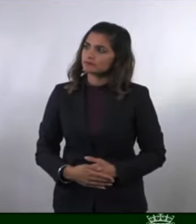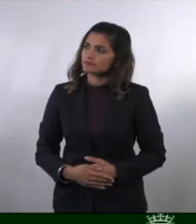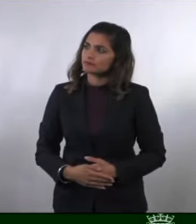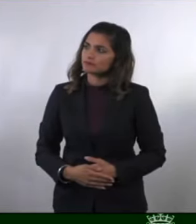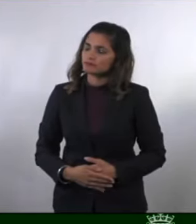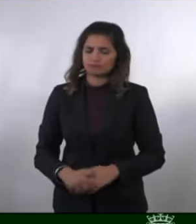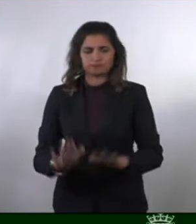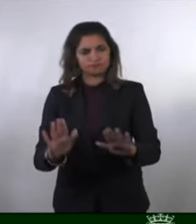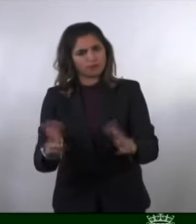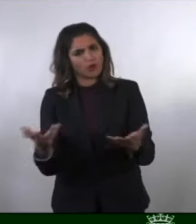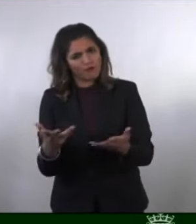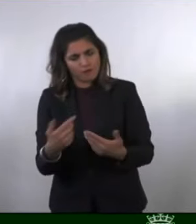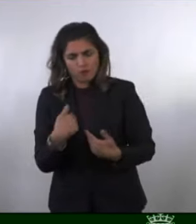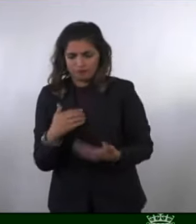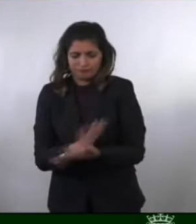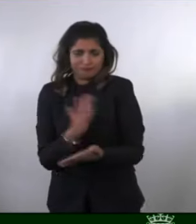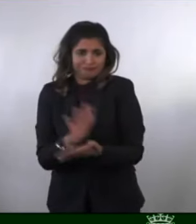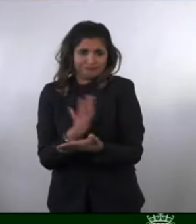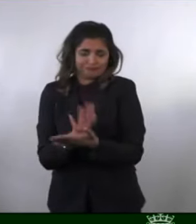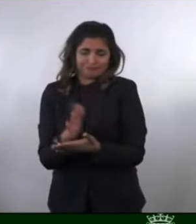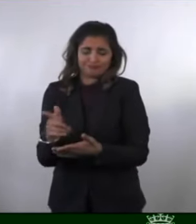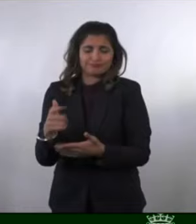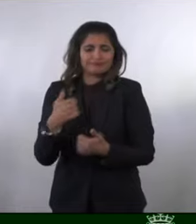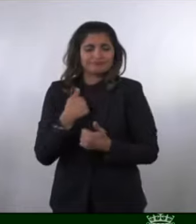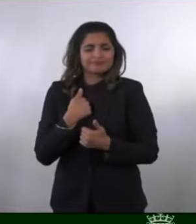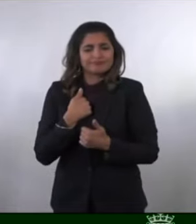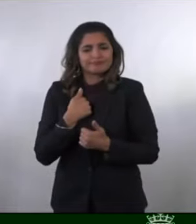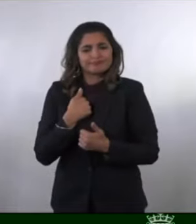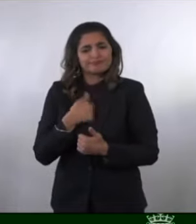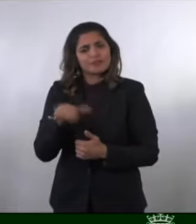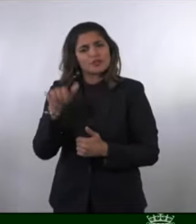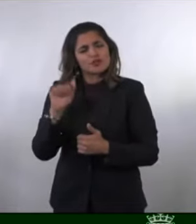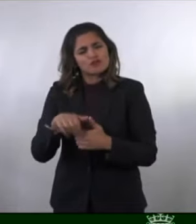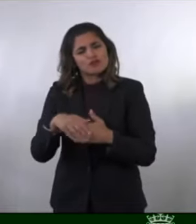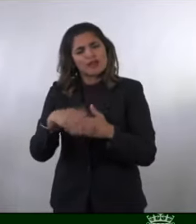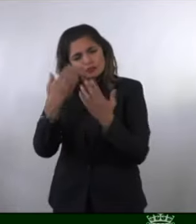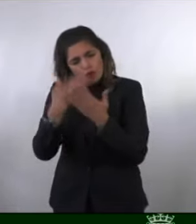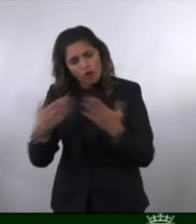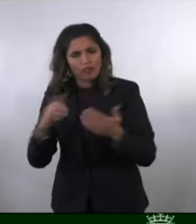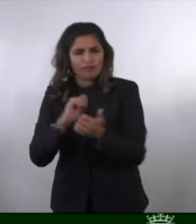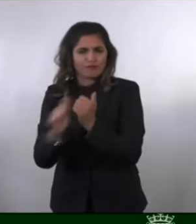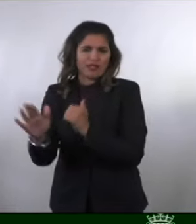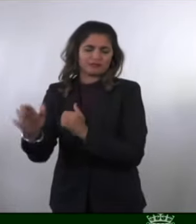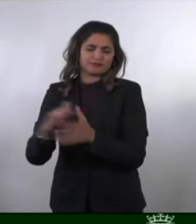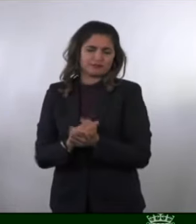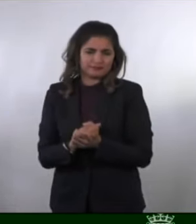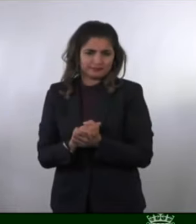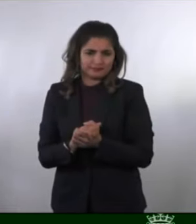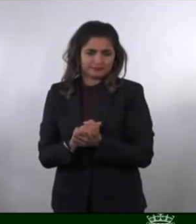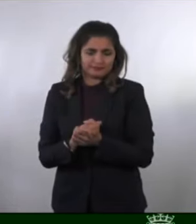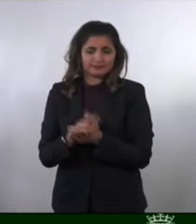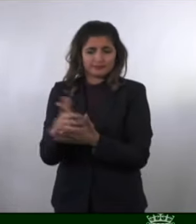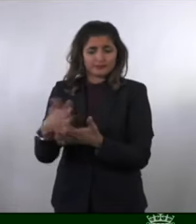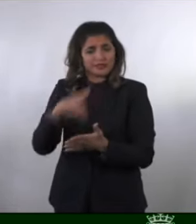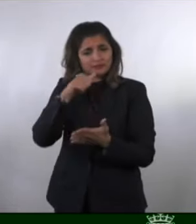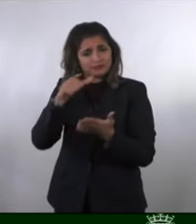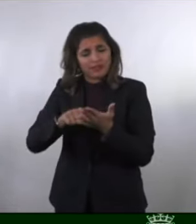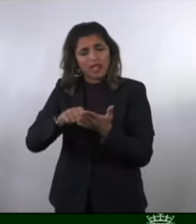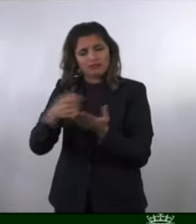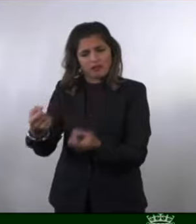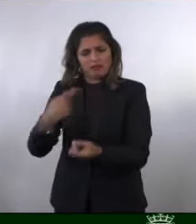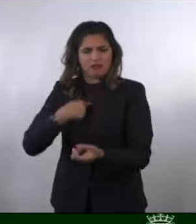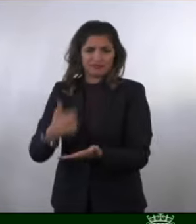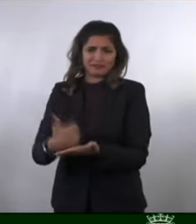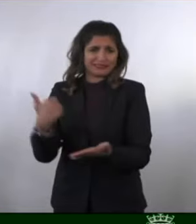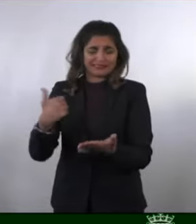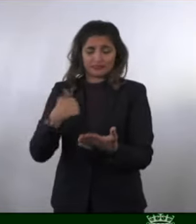right honourable friend and the honourable member for Wickham, who've written an excellent letter to me. Many of the points I hope that he agrees